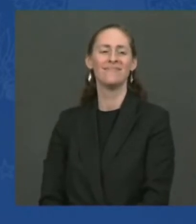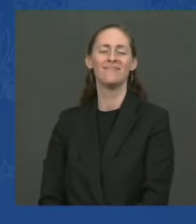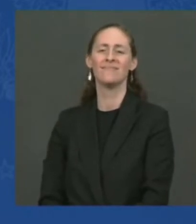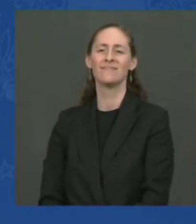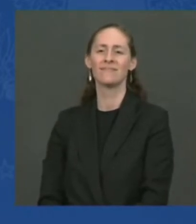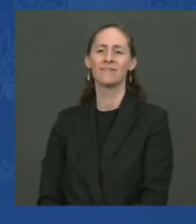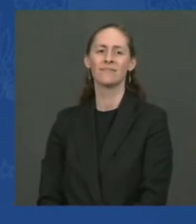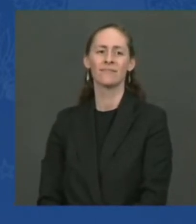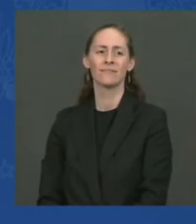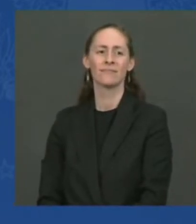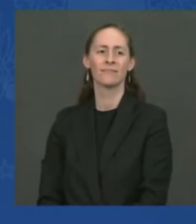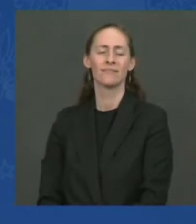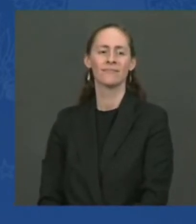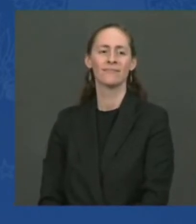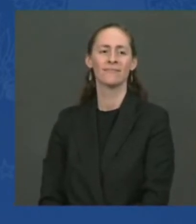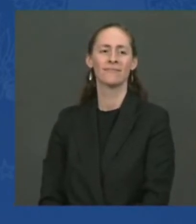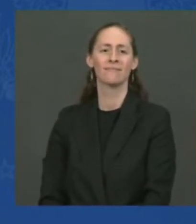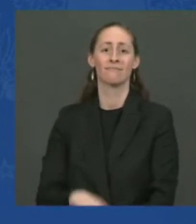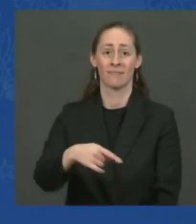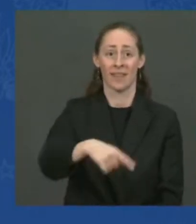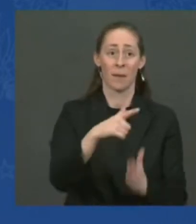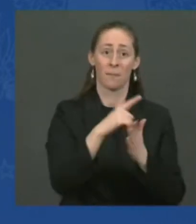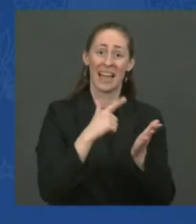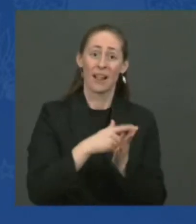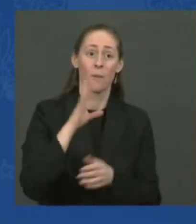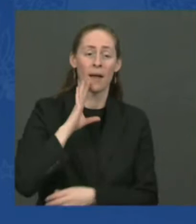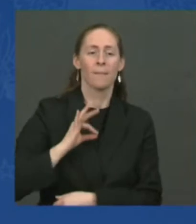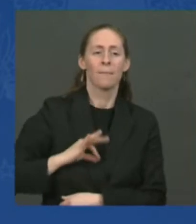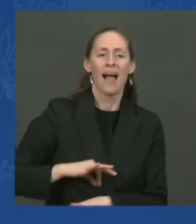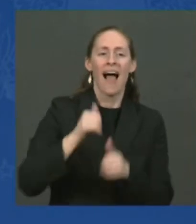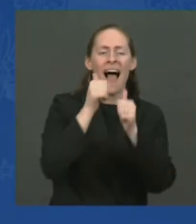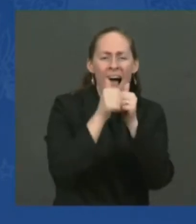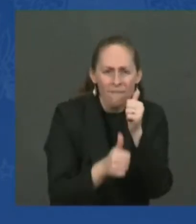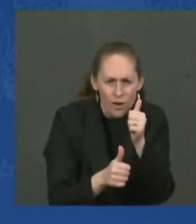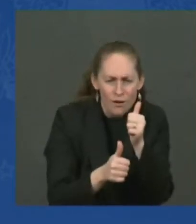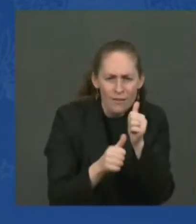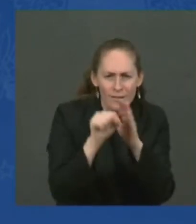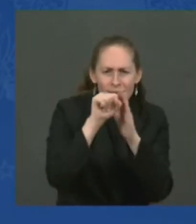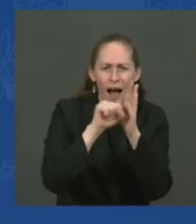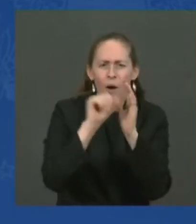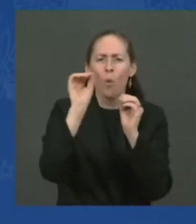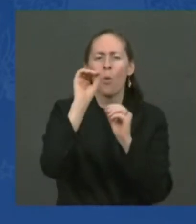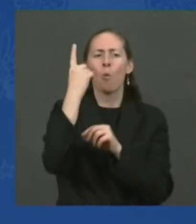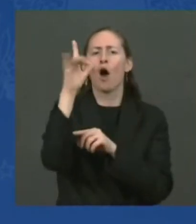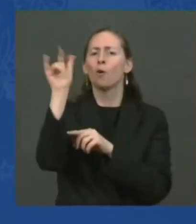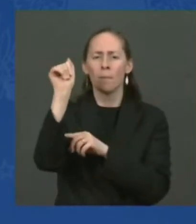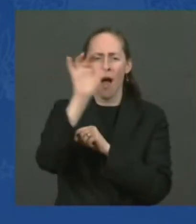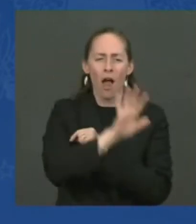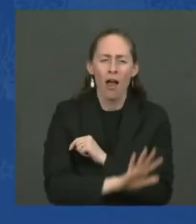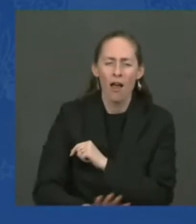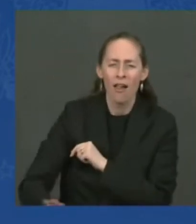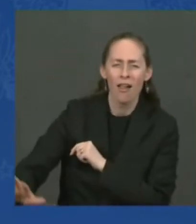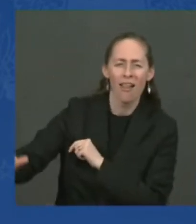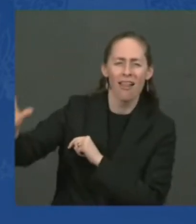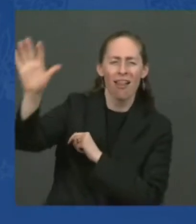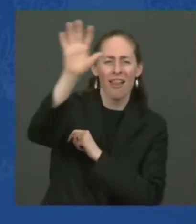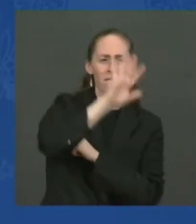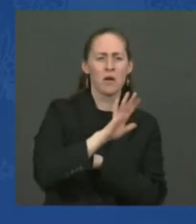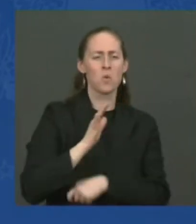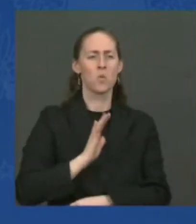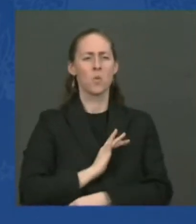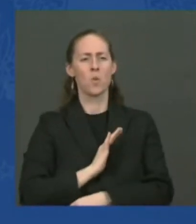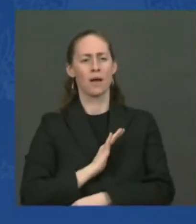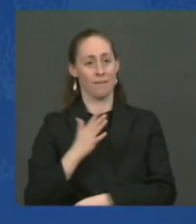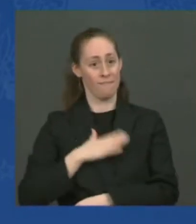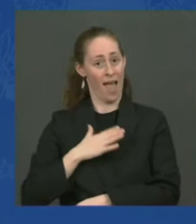This bill will benefit every state, in very significant ways. In New York, my New York,